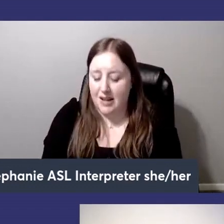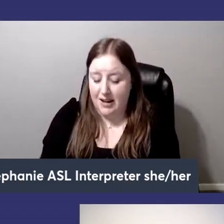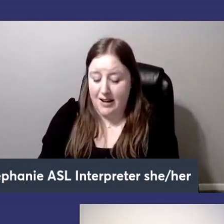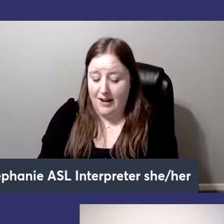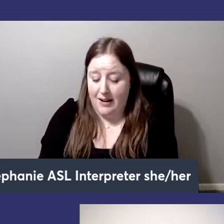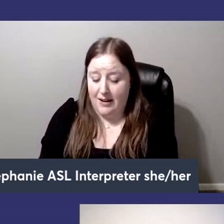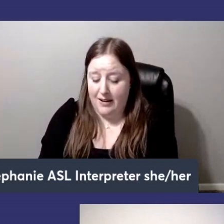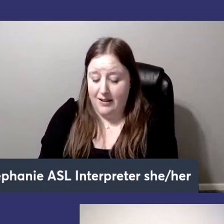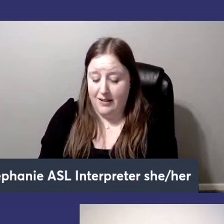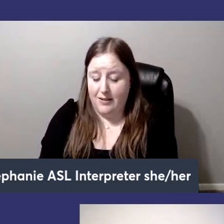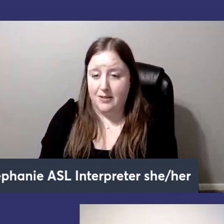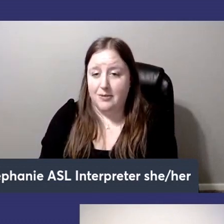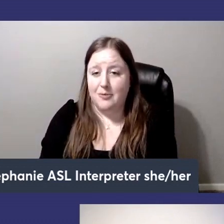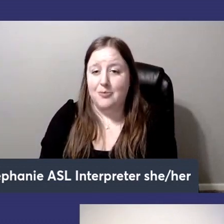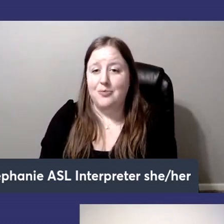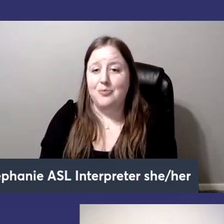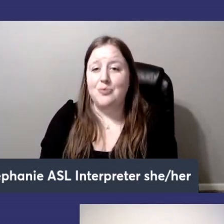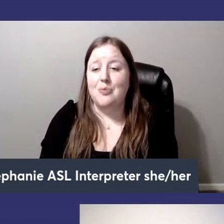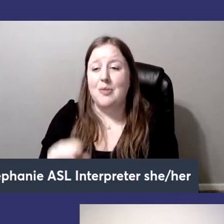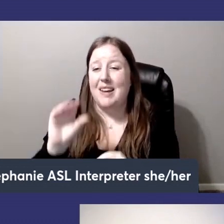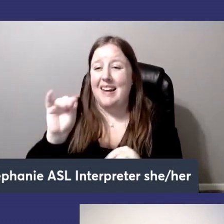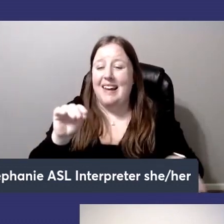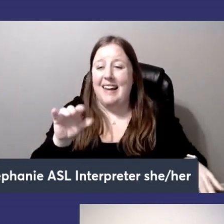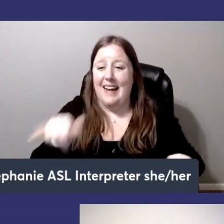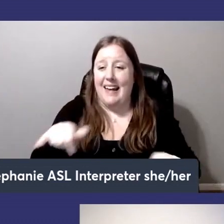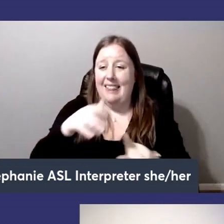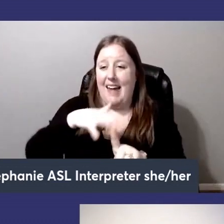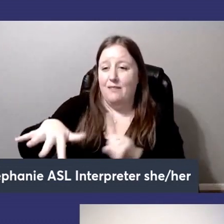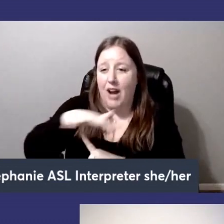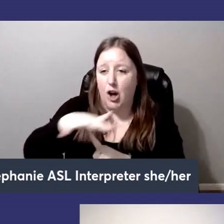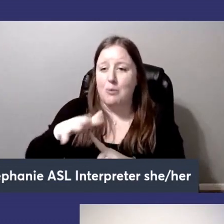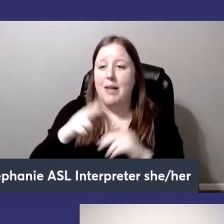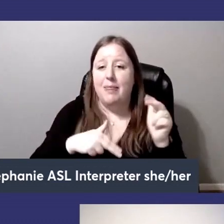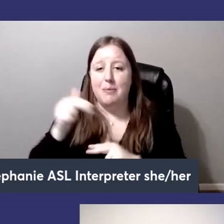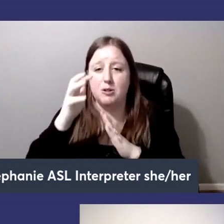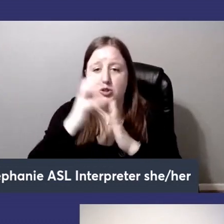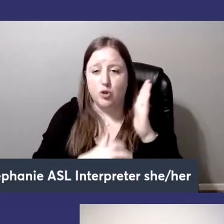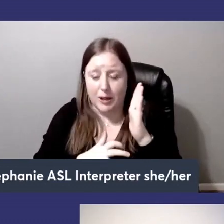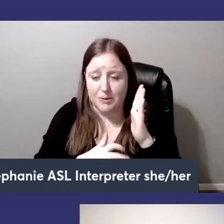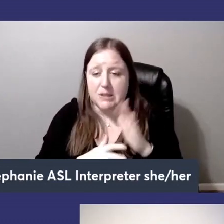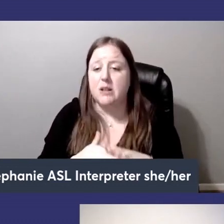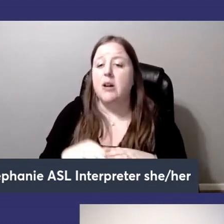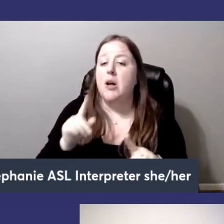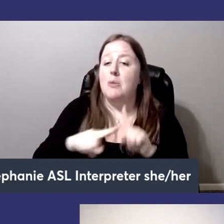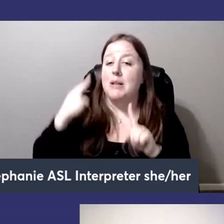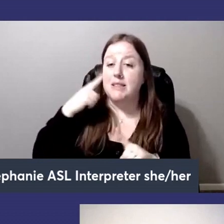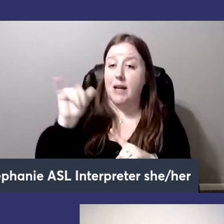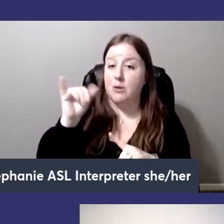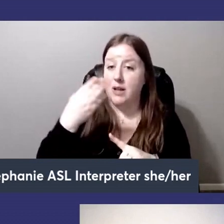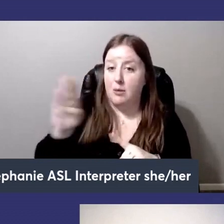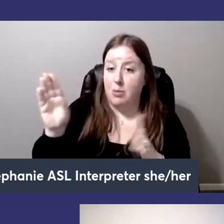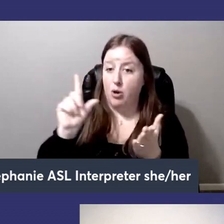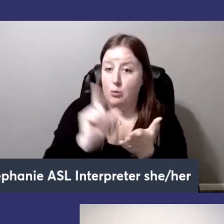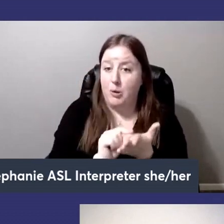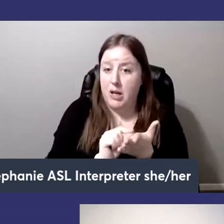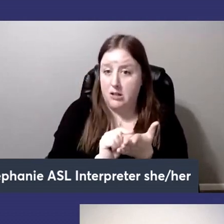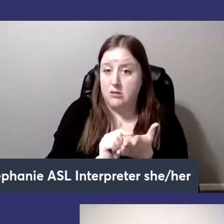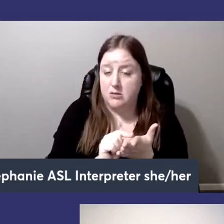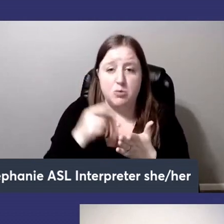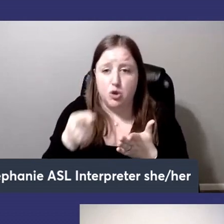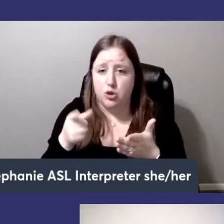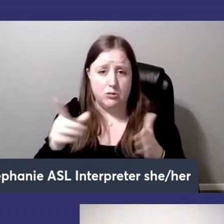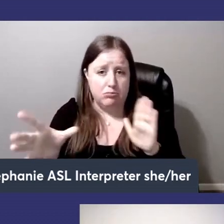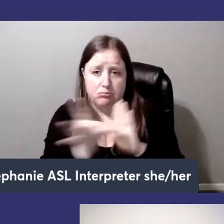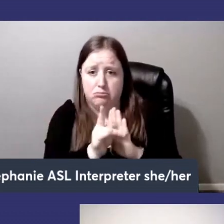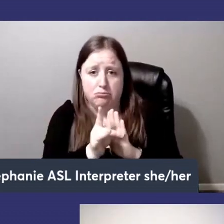in the environment in like a build script or something when you're using code build. Whereas it sounds like these blueprints, you can just pick like,